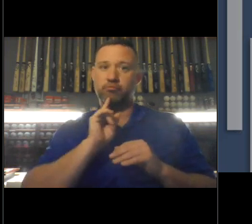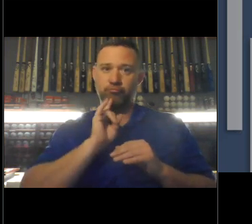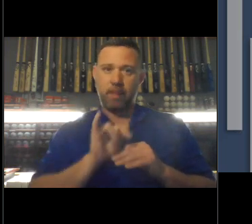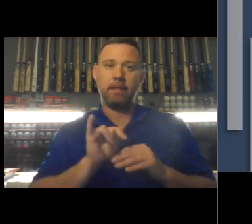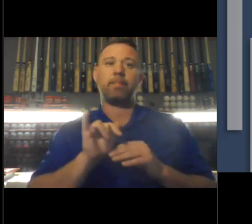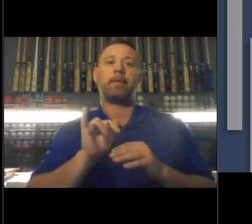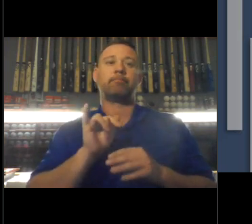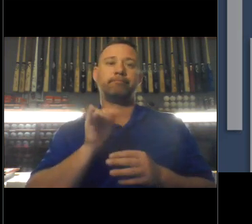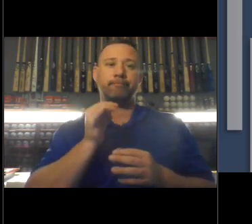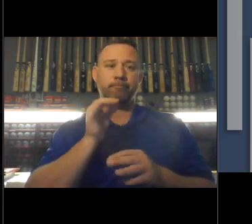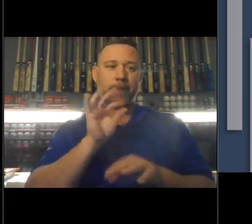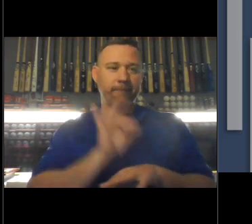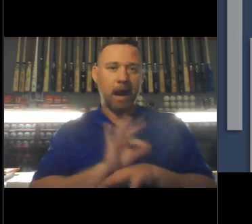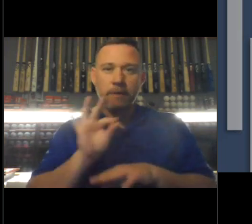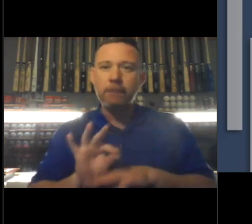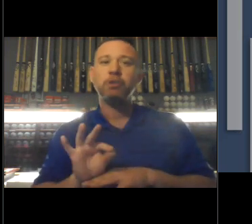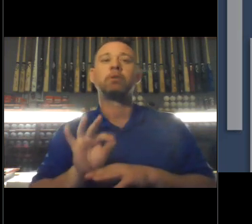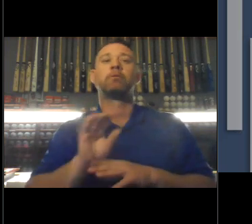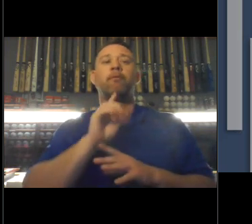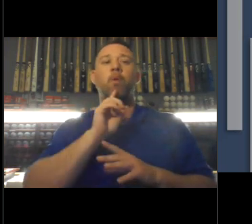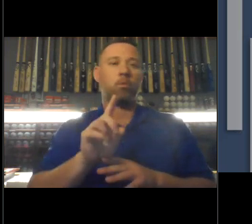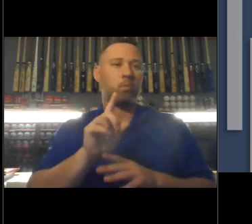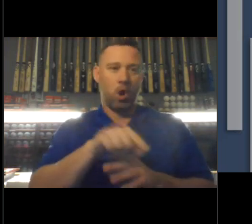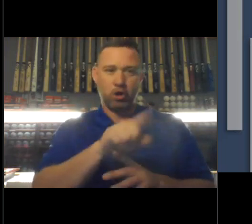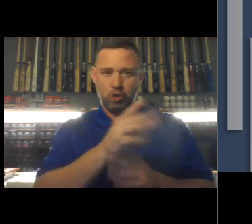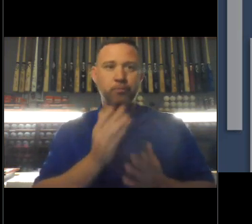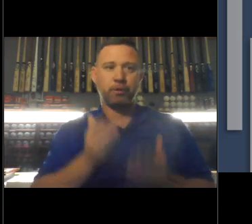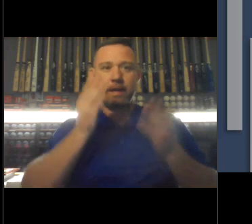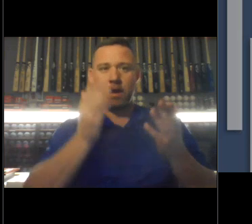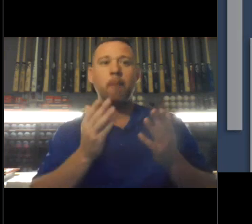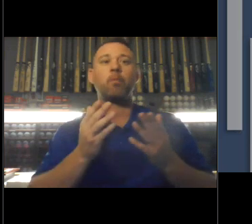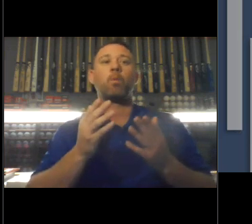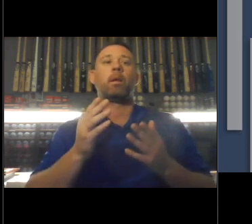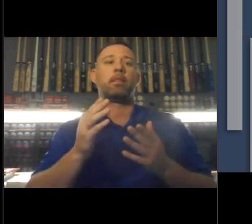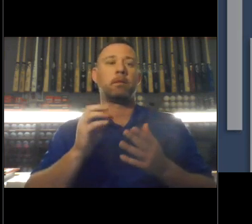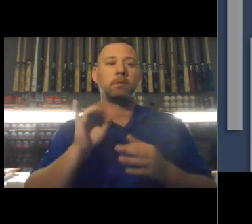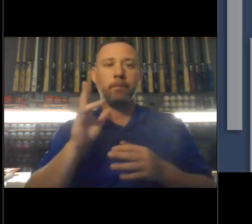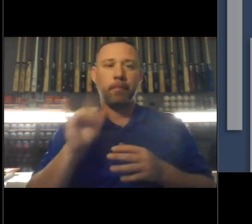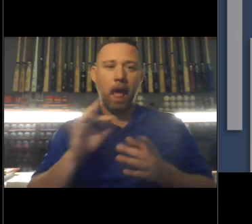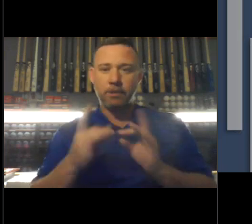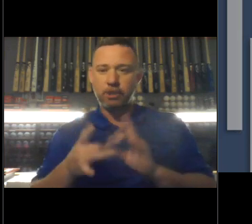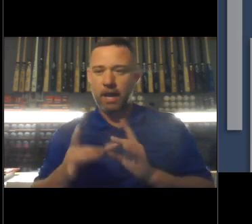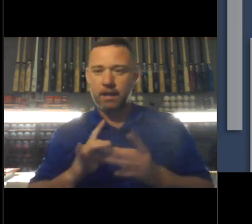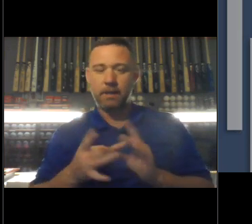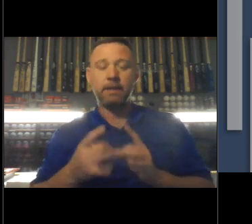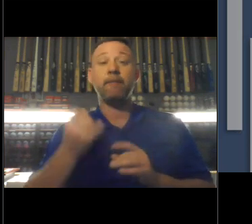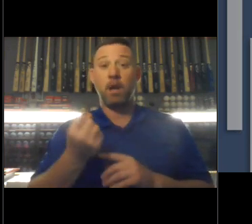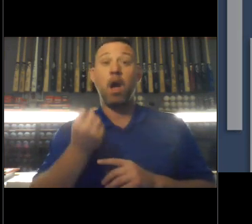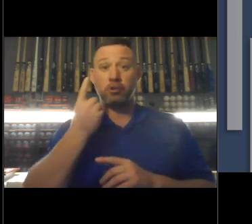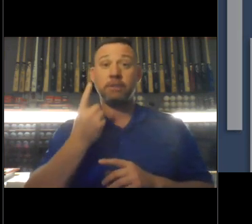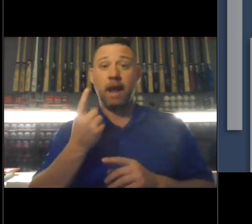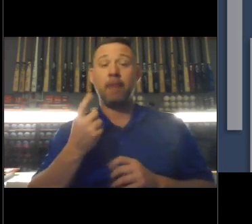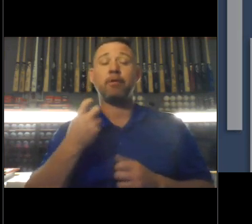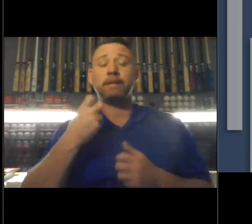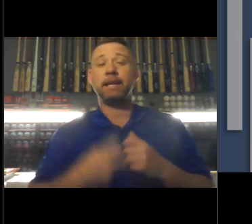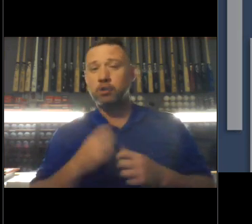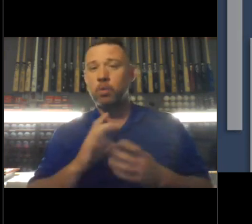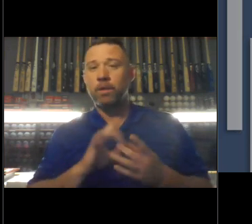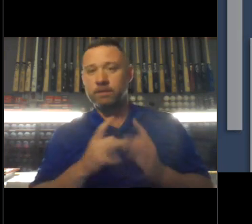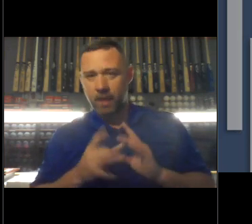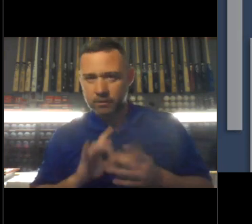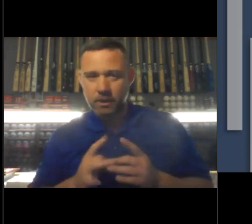foundation in regards to, the things that you're bringing up with the supply chain. If we understand that there's an issue with supply